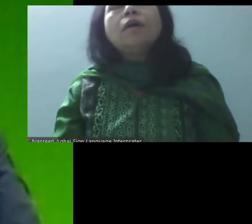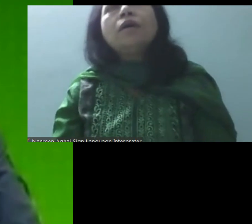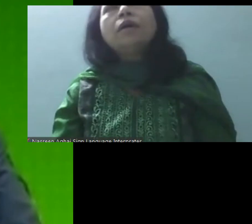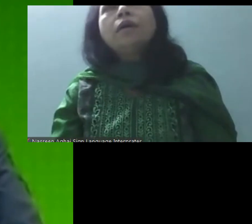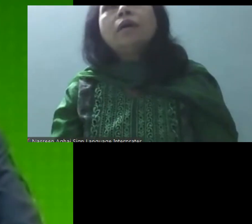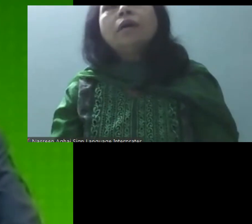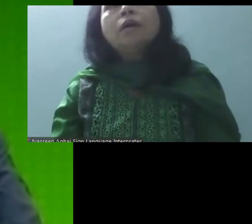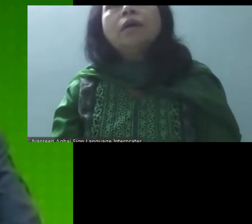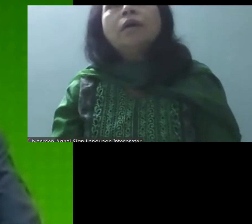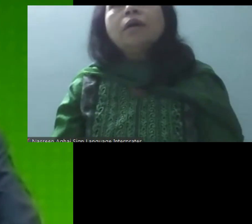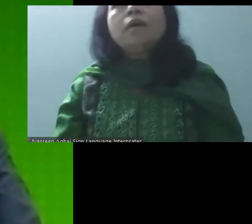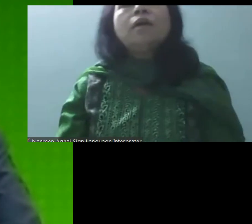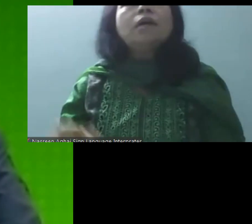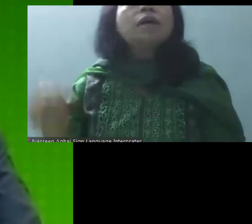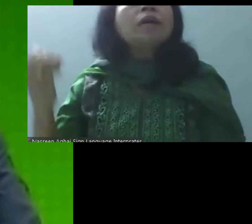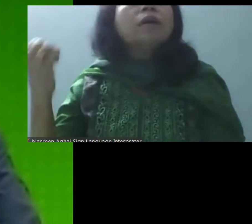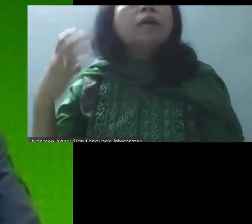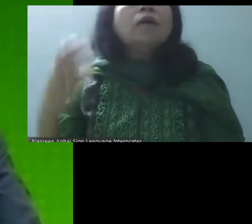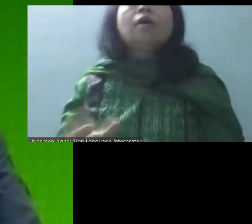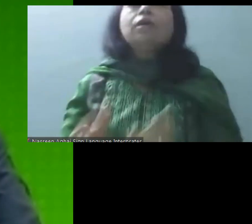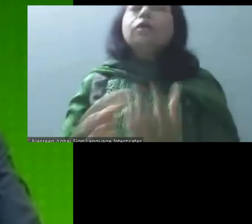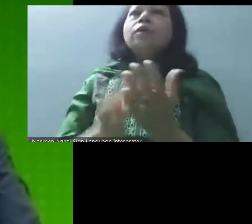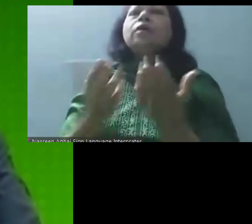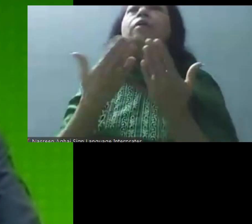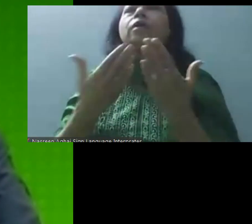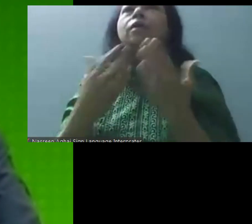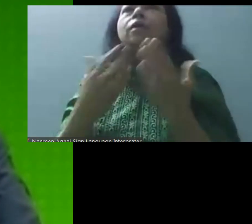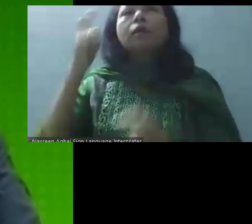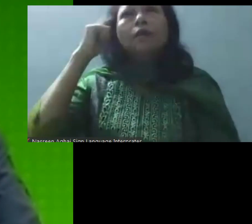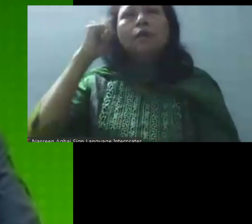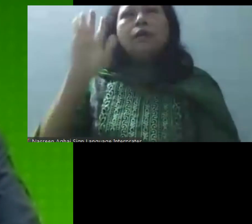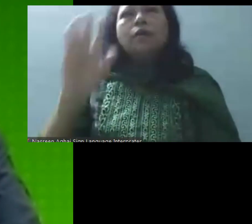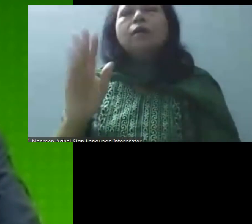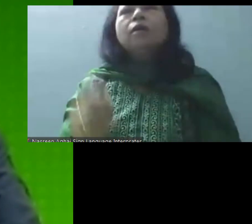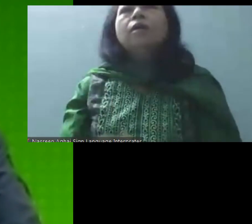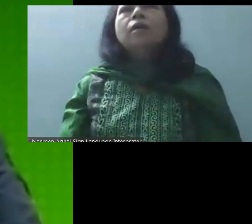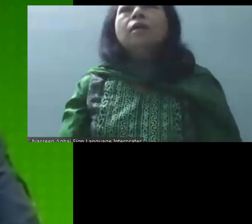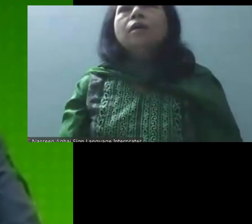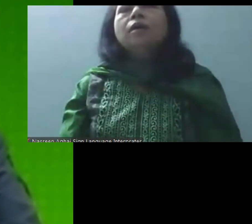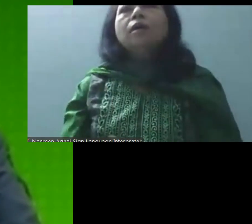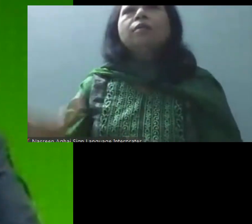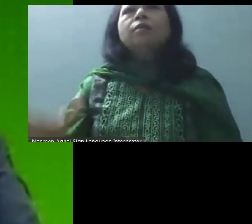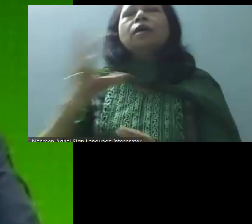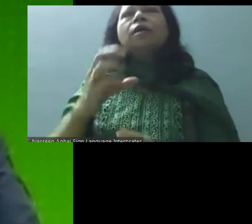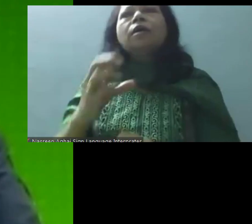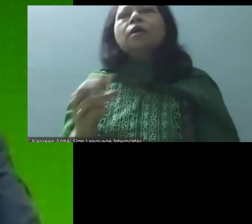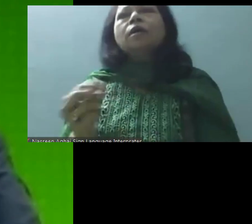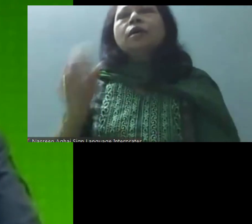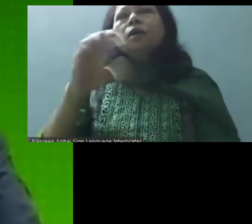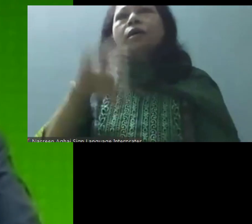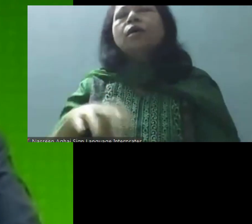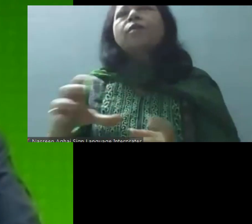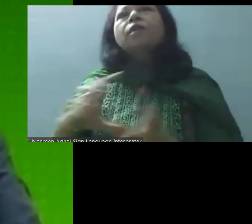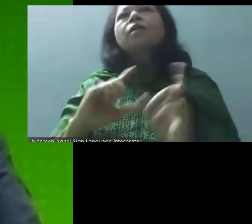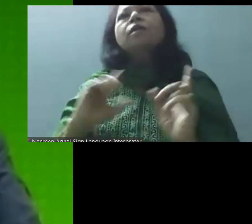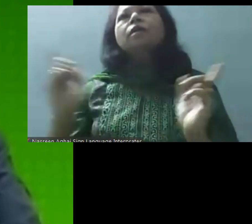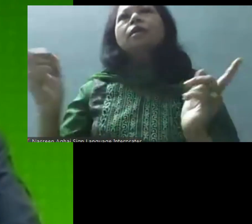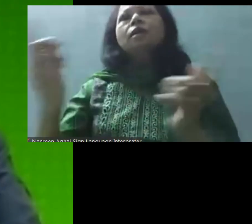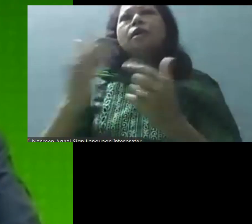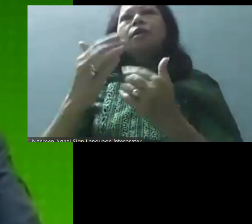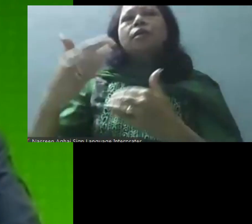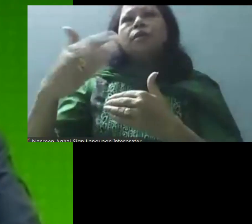education, because now the universities are also thinking that they might not need to invest in the large campuses. They can